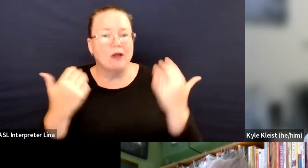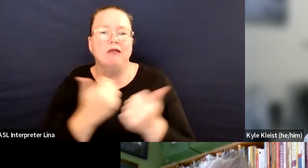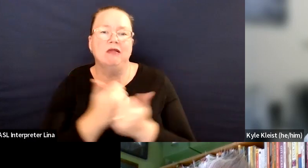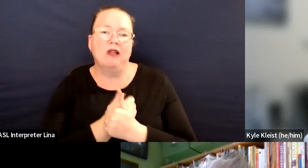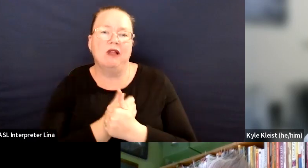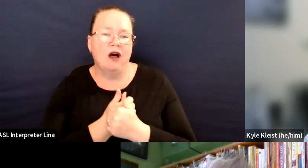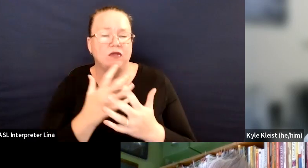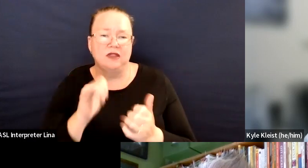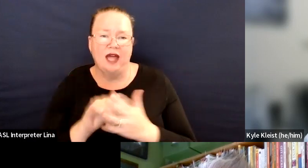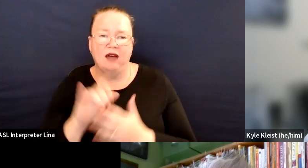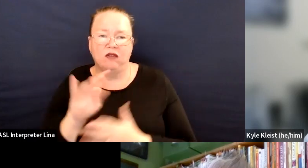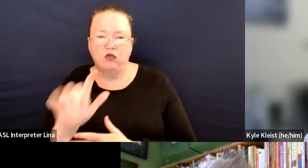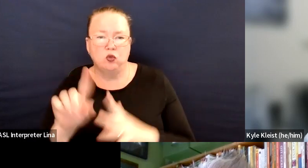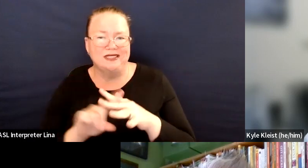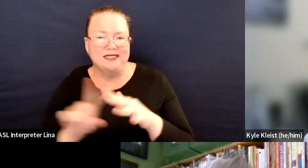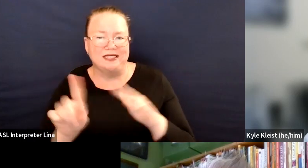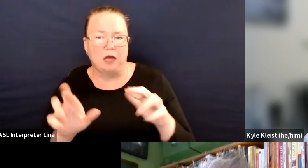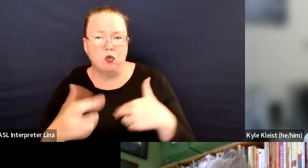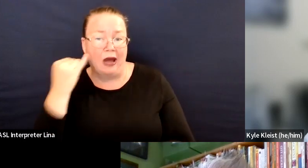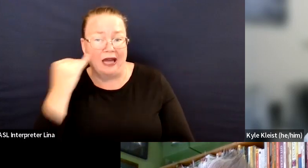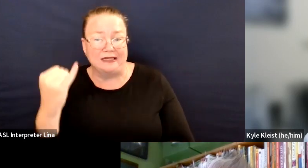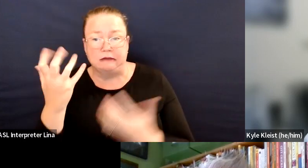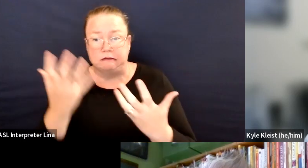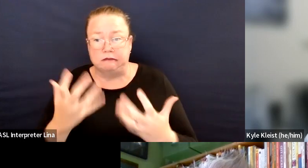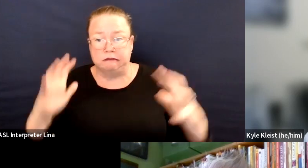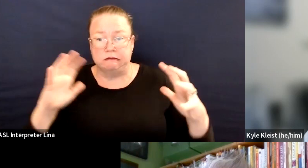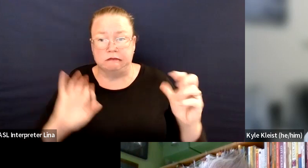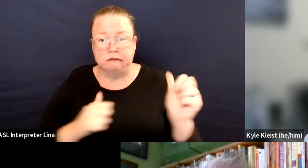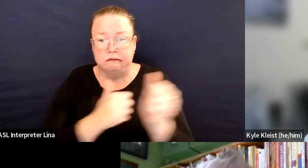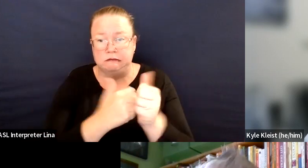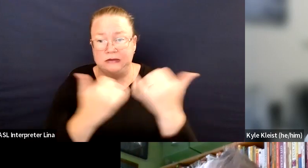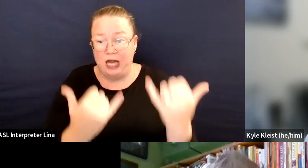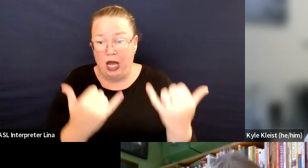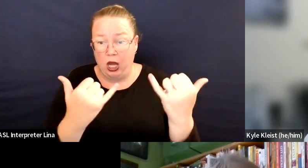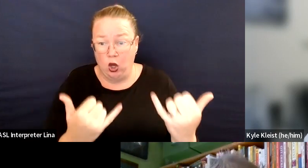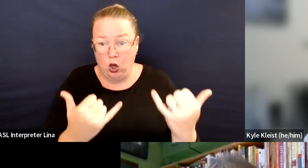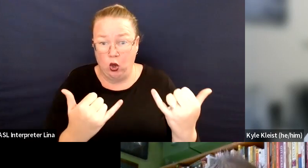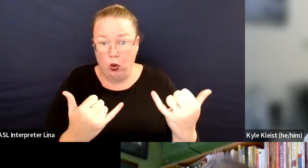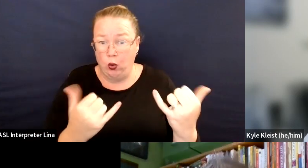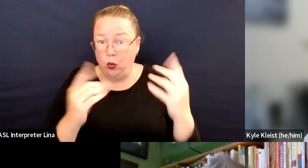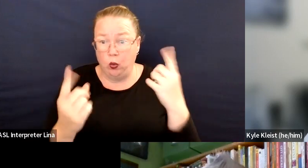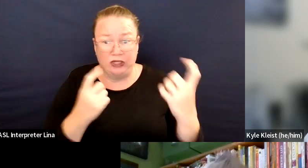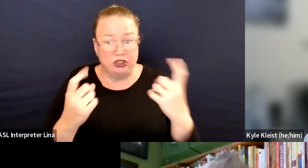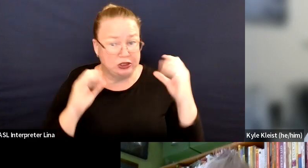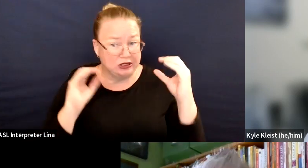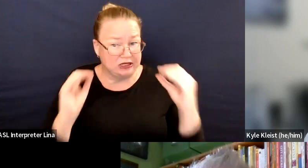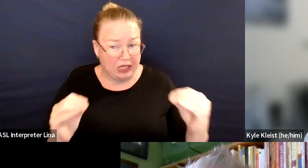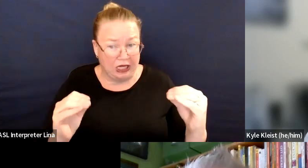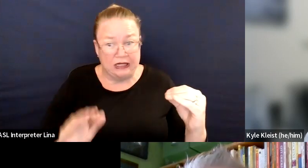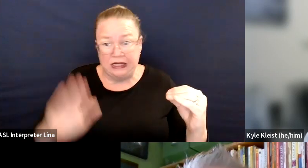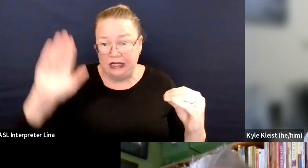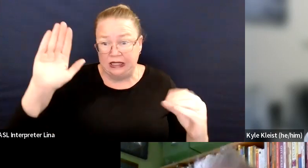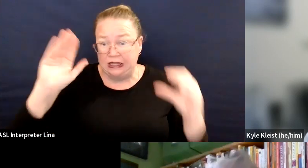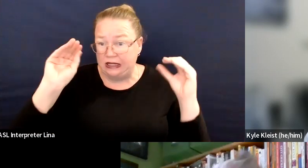virtual escape room idea. And that is all we have in the chat right now. We have no questions, no hands